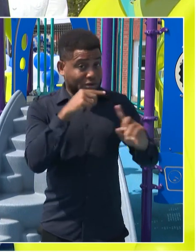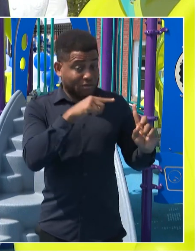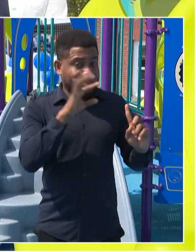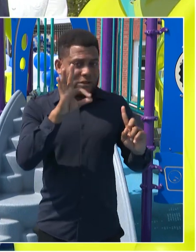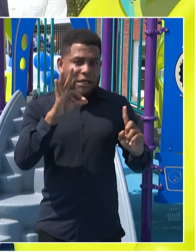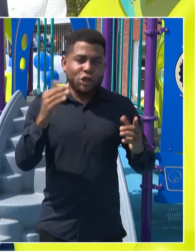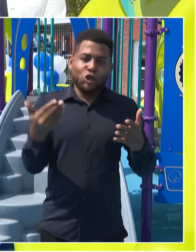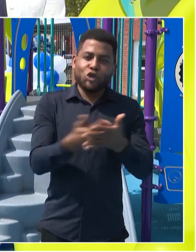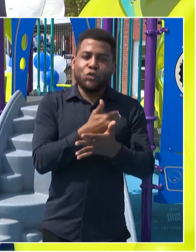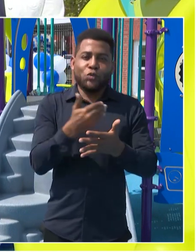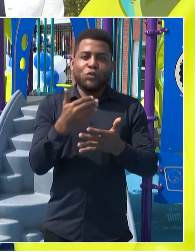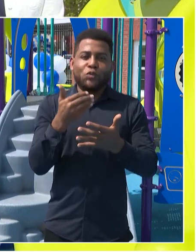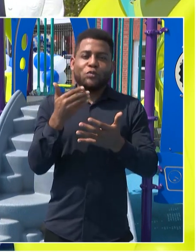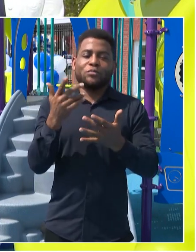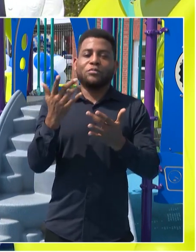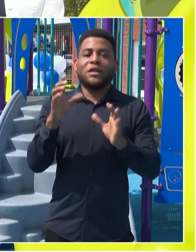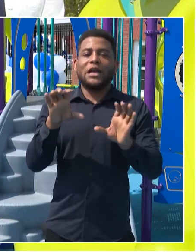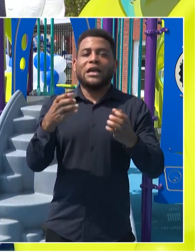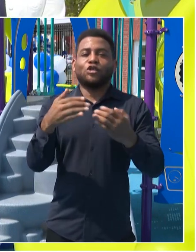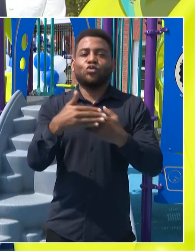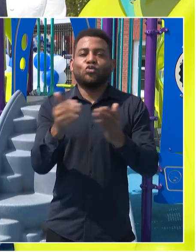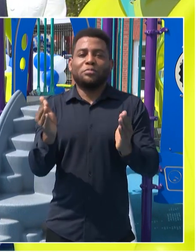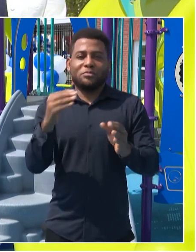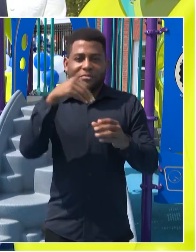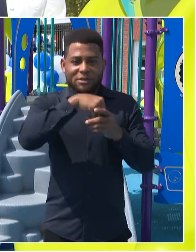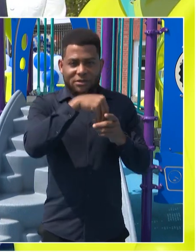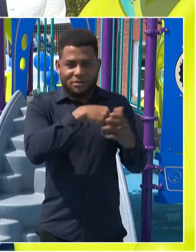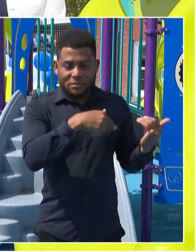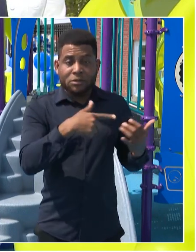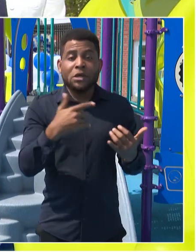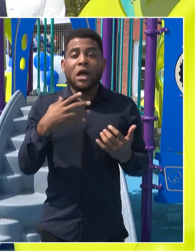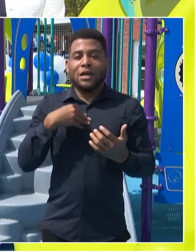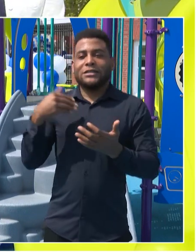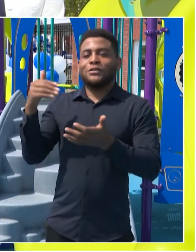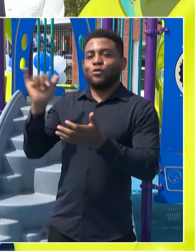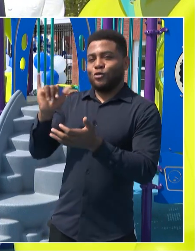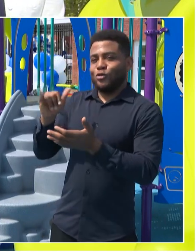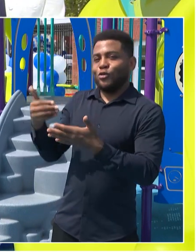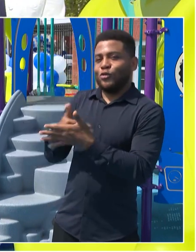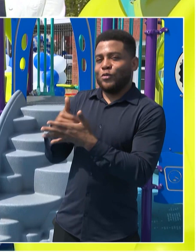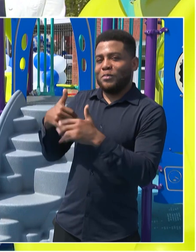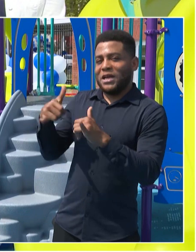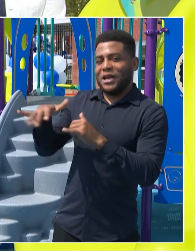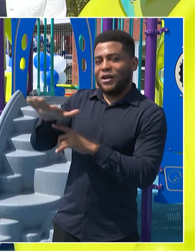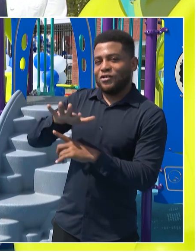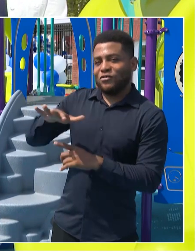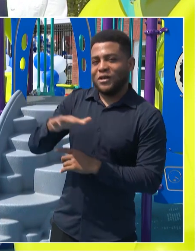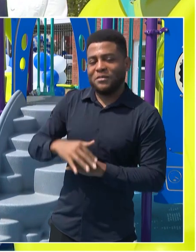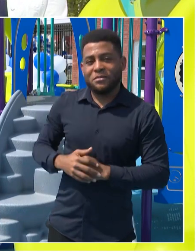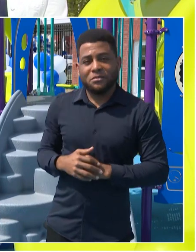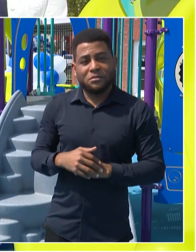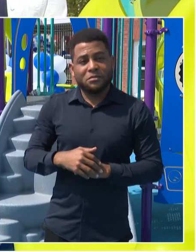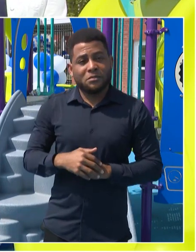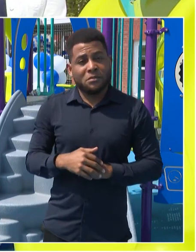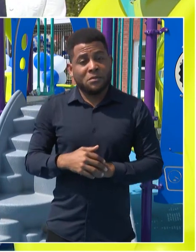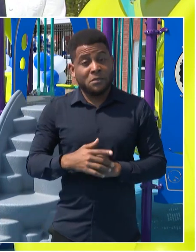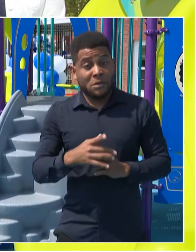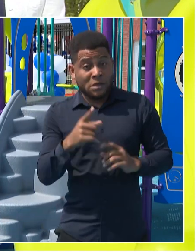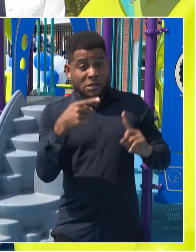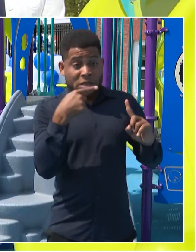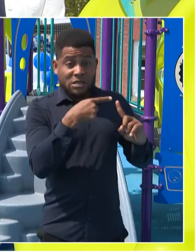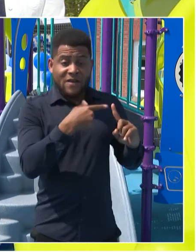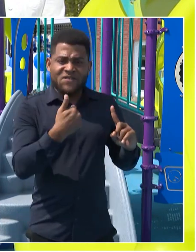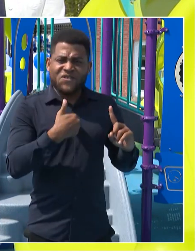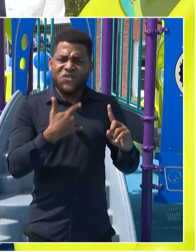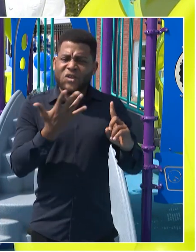5 year olds that is equipped with a sensory trail where students can be interactive, they can touch, they can see